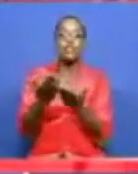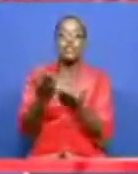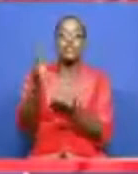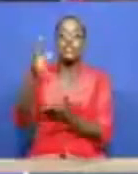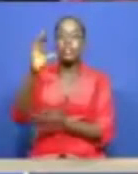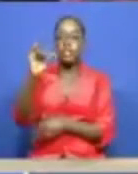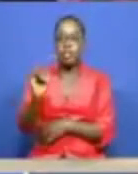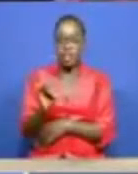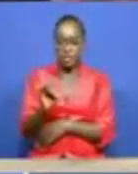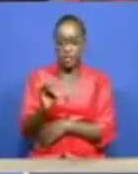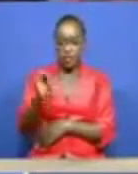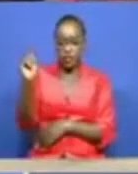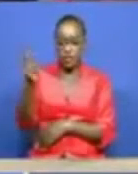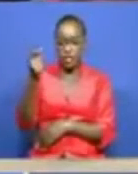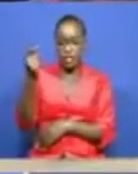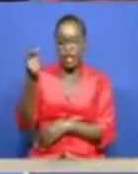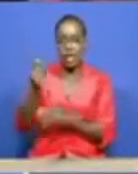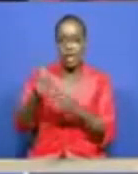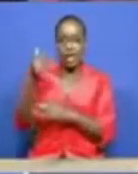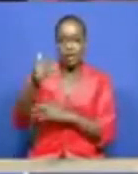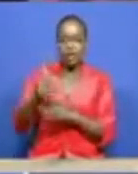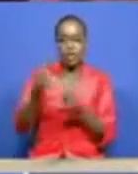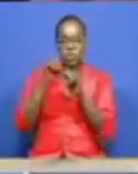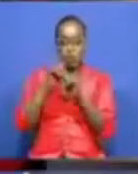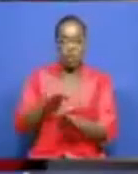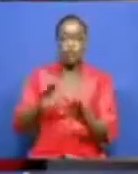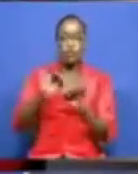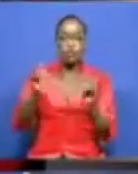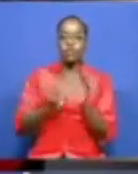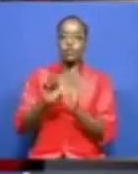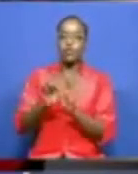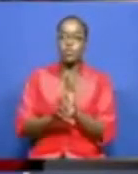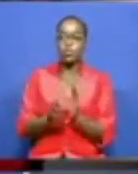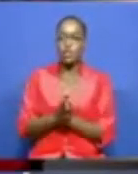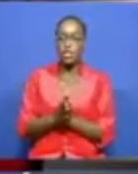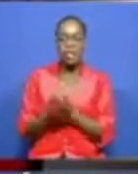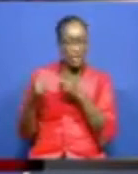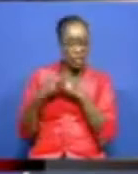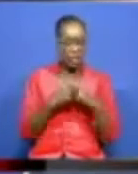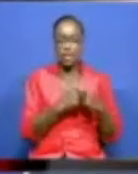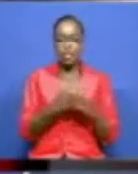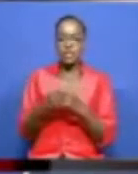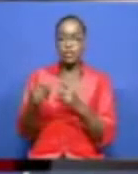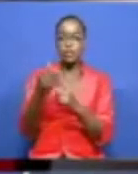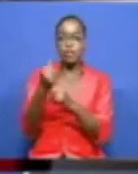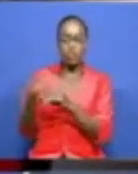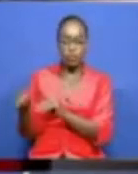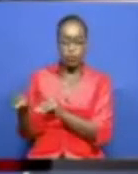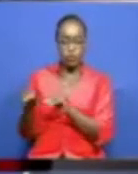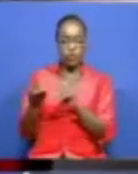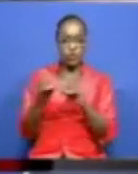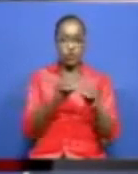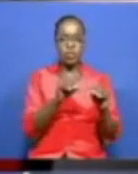wa pili wa Kenya baada ya kuidhinishwa kwa katiba mpya. The milestones we have achieved in moving